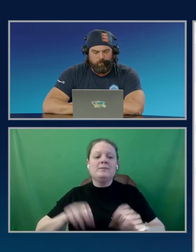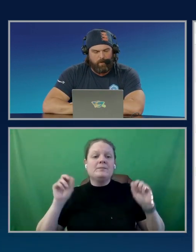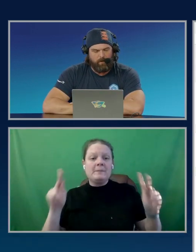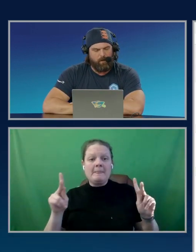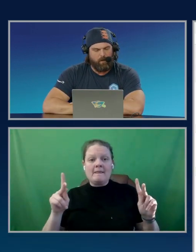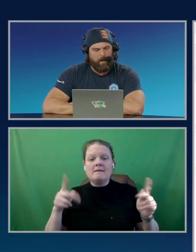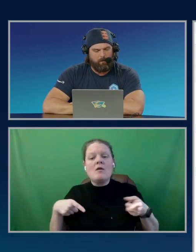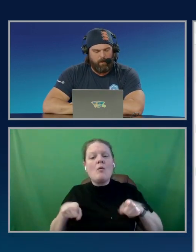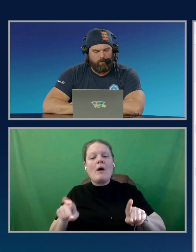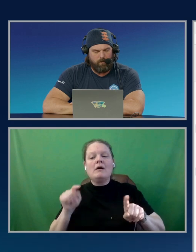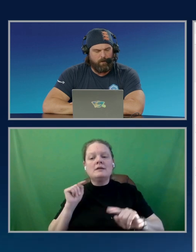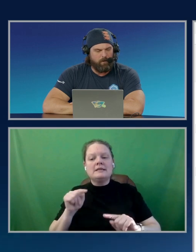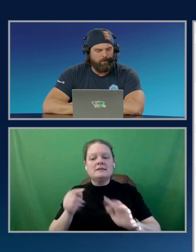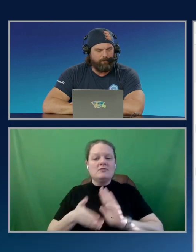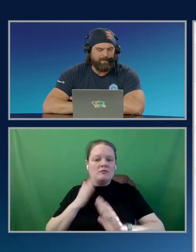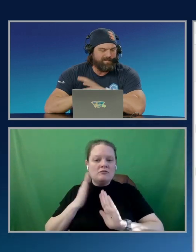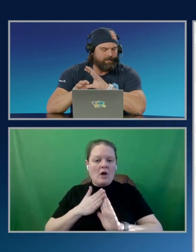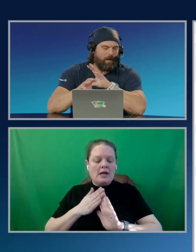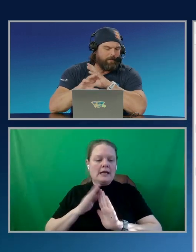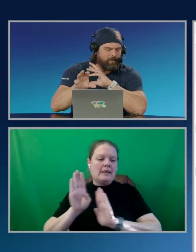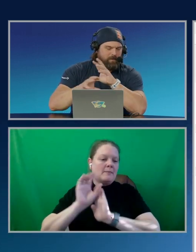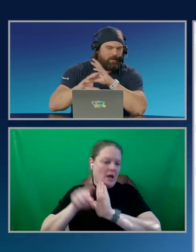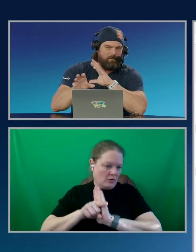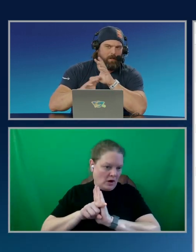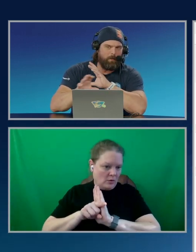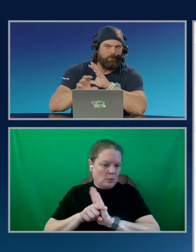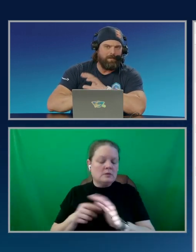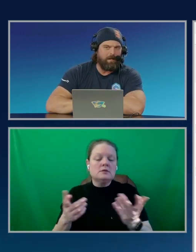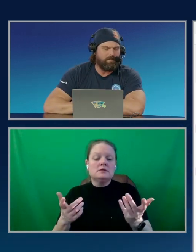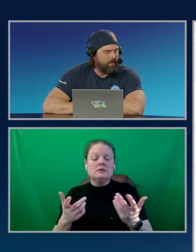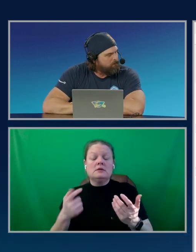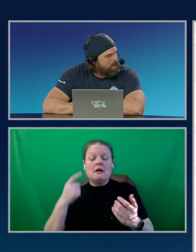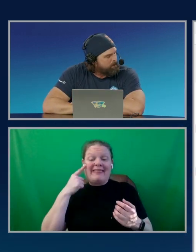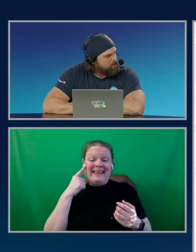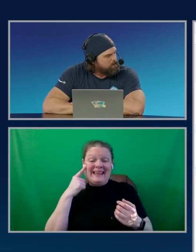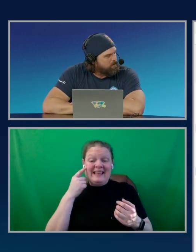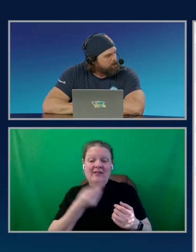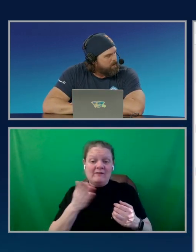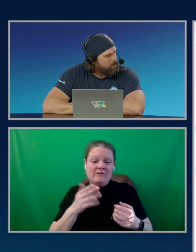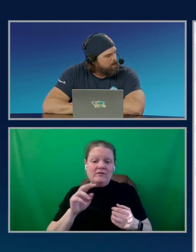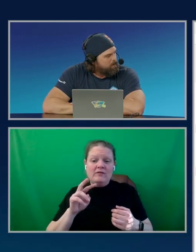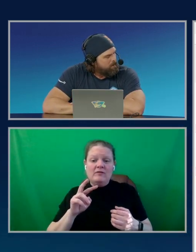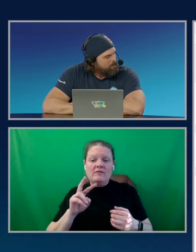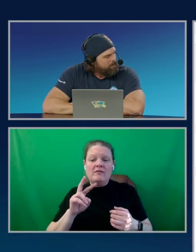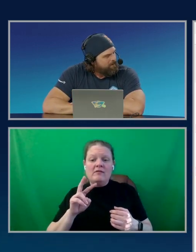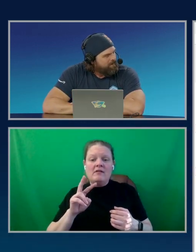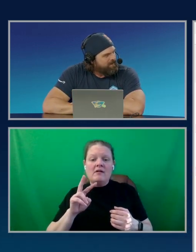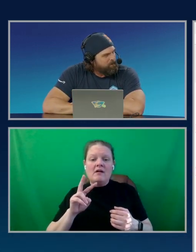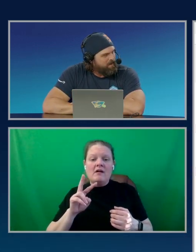is running in the background, I think there's a couple velociraptors in